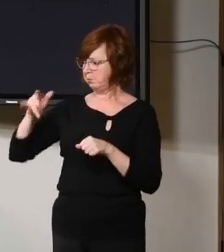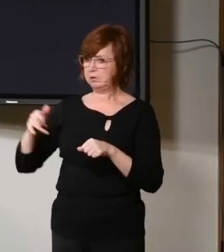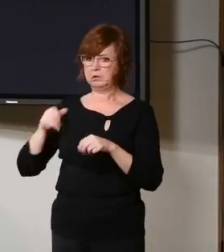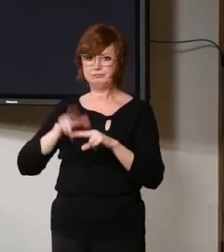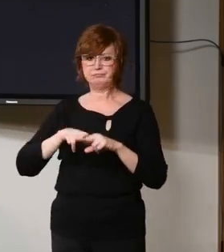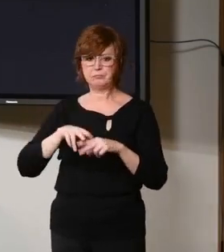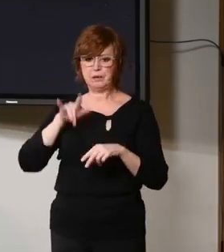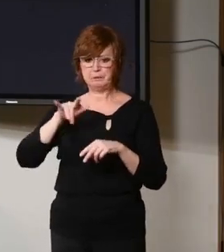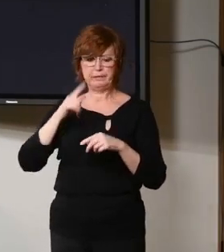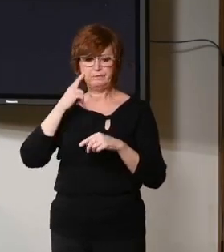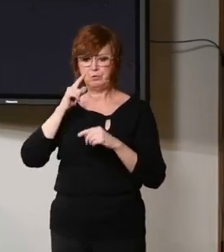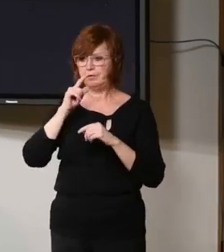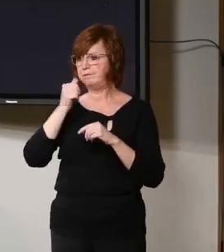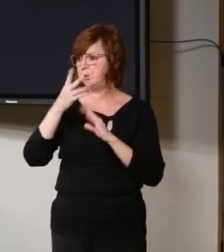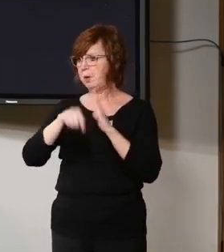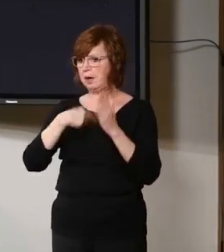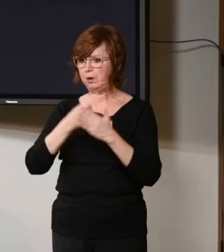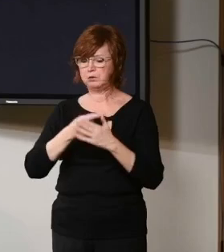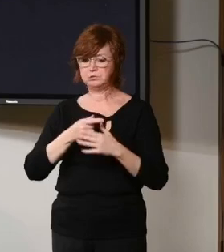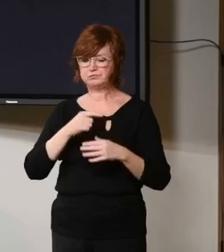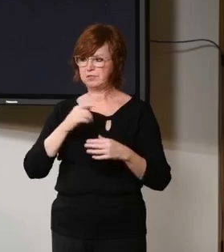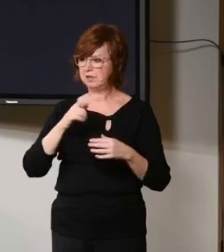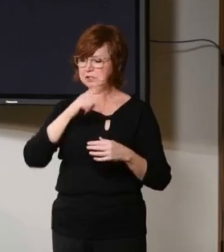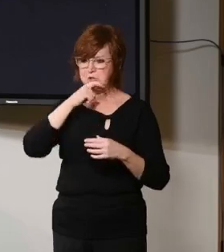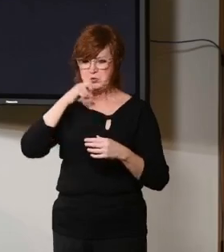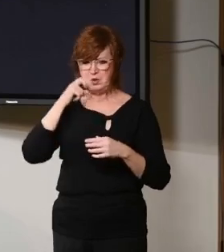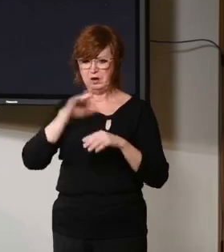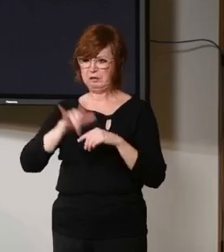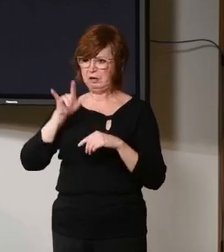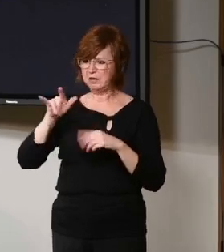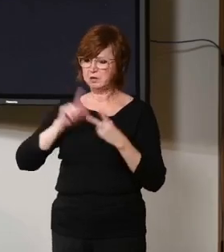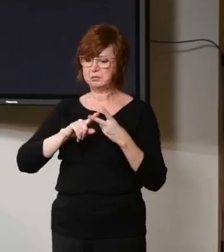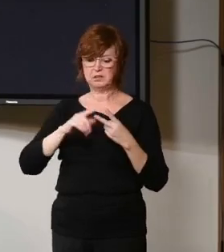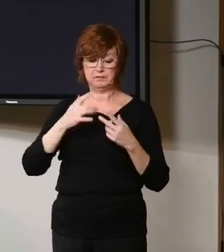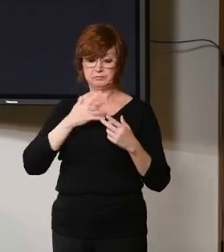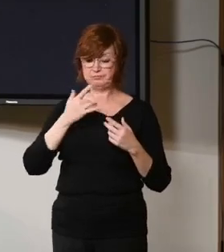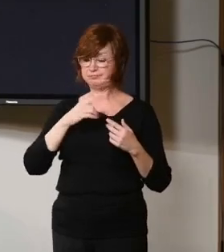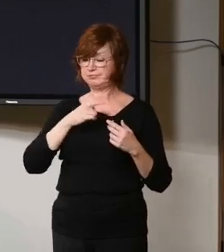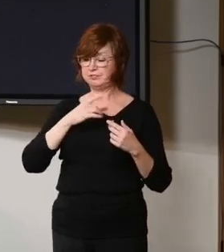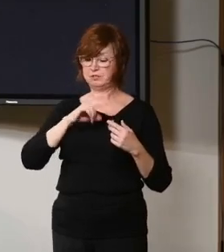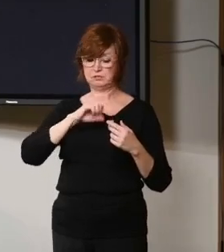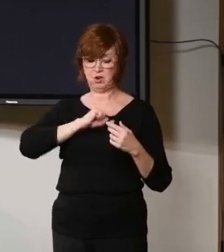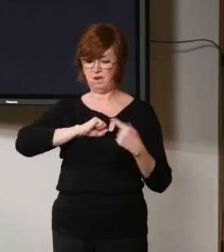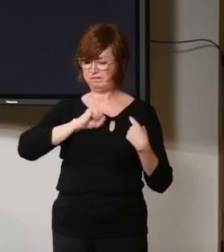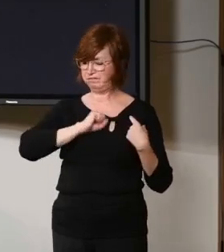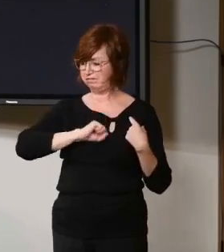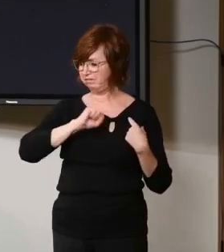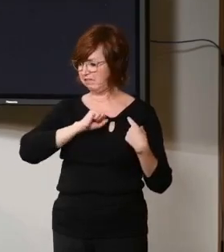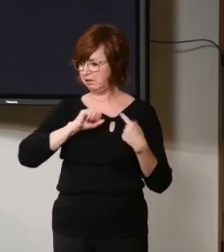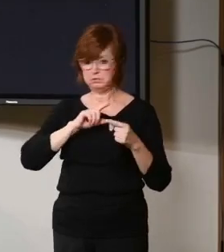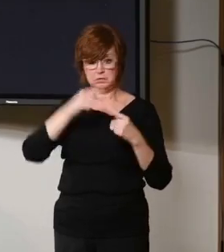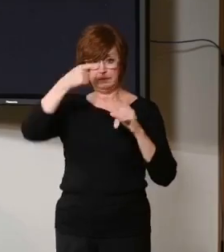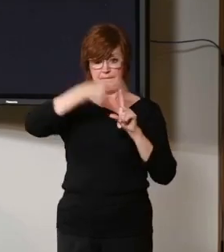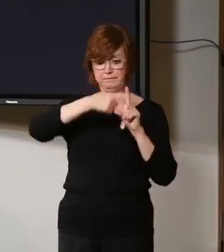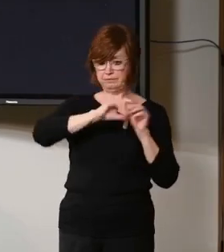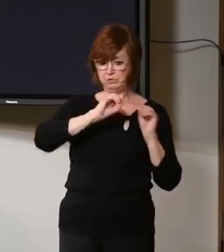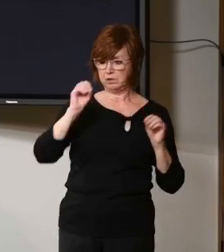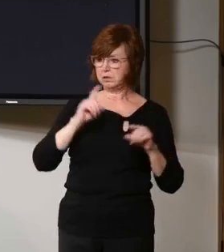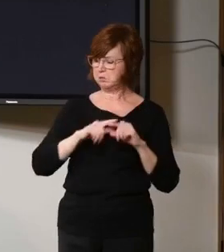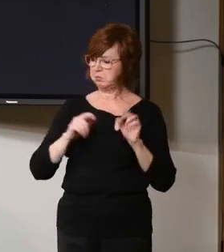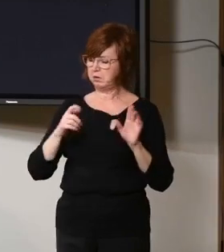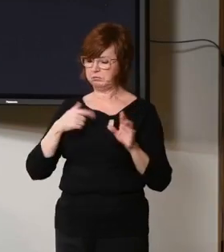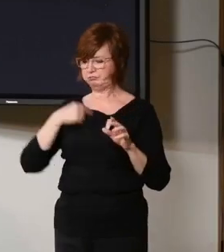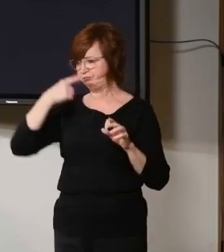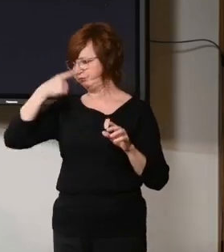there's no fever, they have to stay home isolation, not voluntary, not a recommendation, but mandatory,